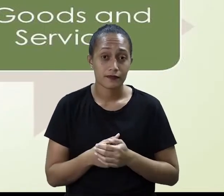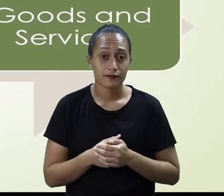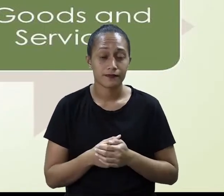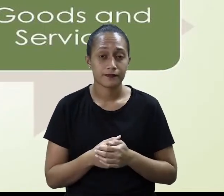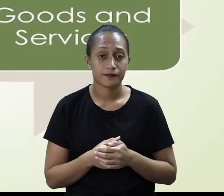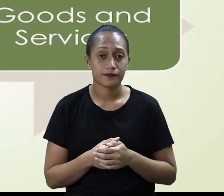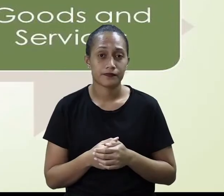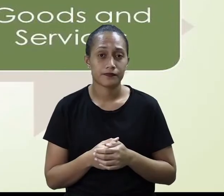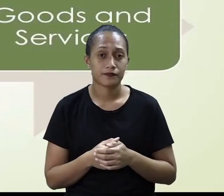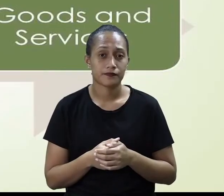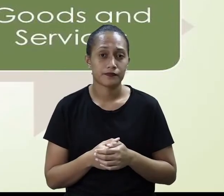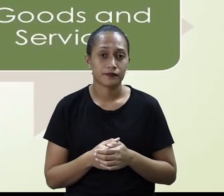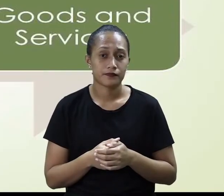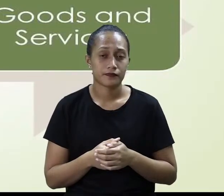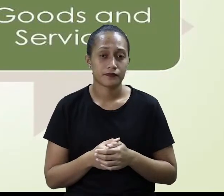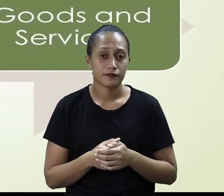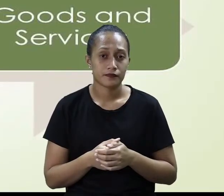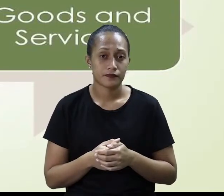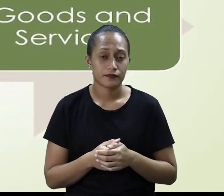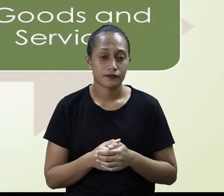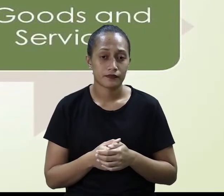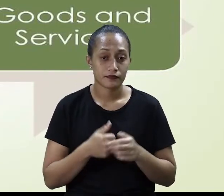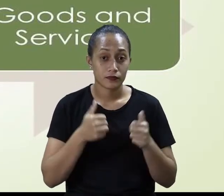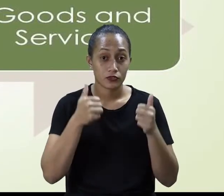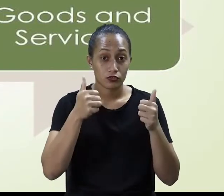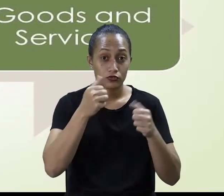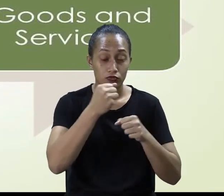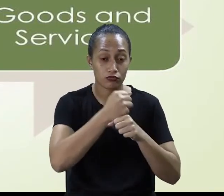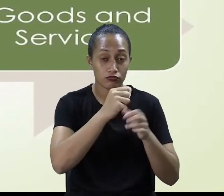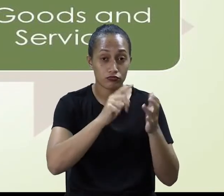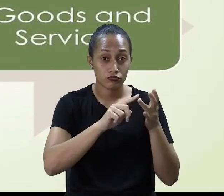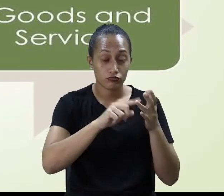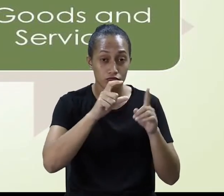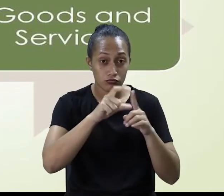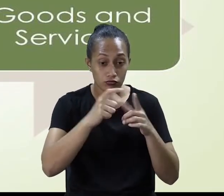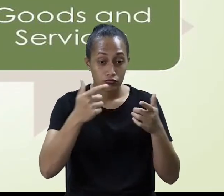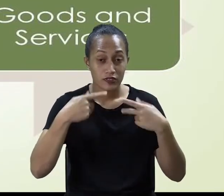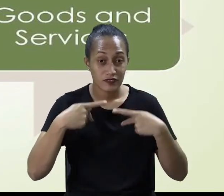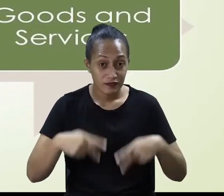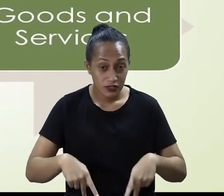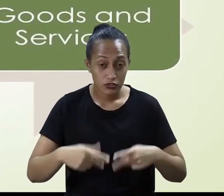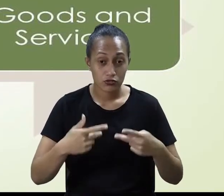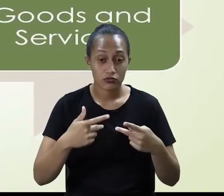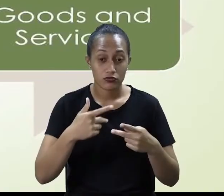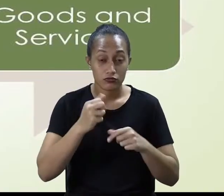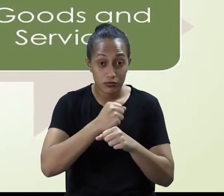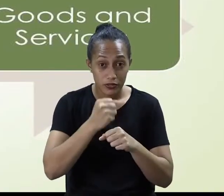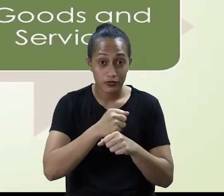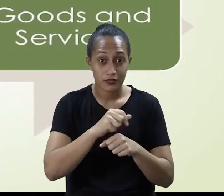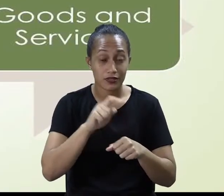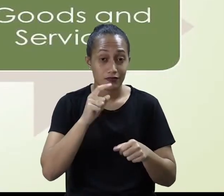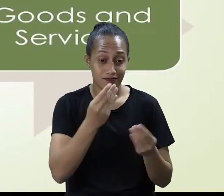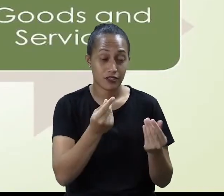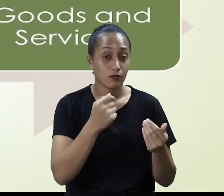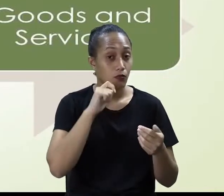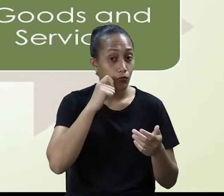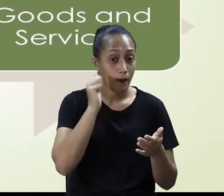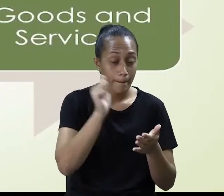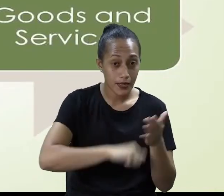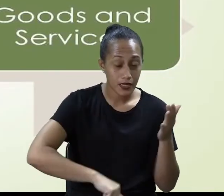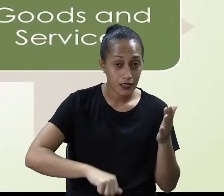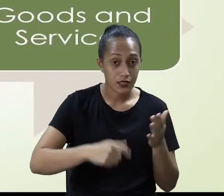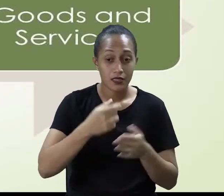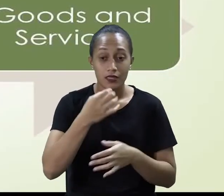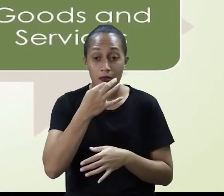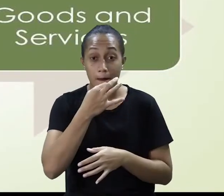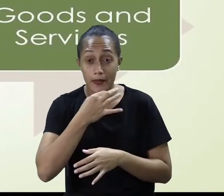wants. There is no product can be made without the four factors of production, or